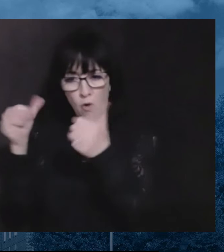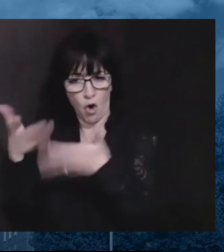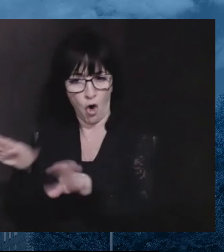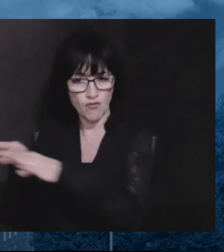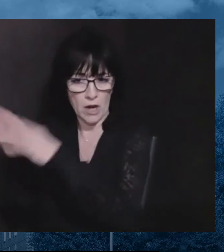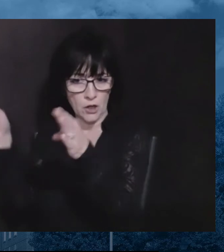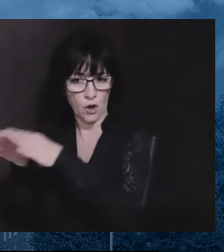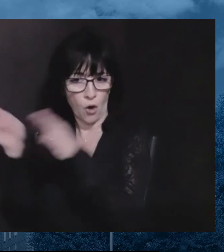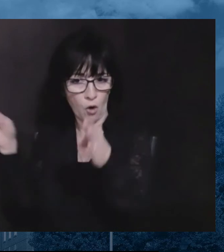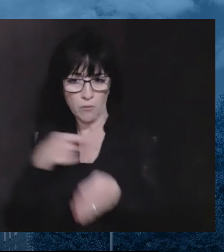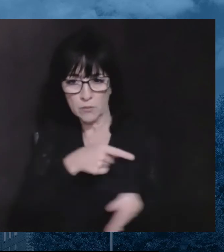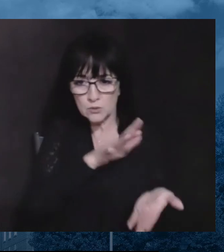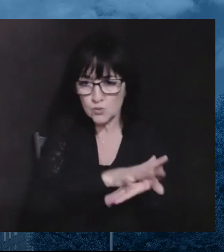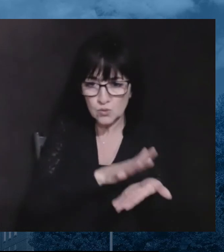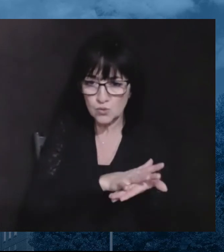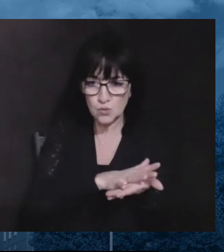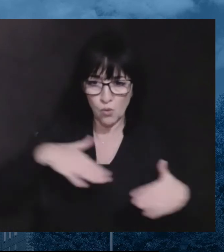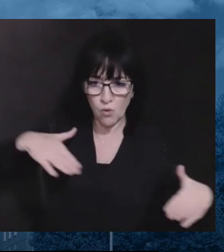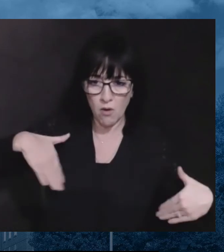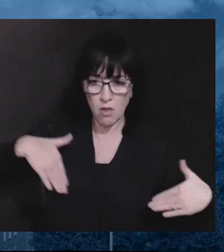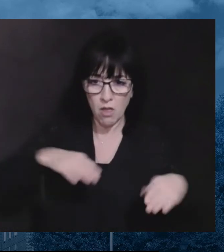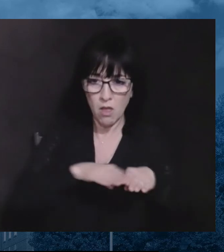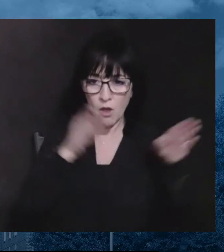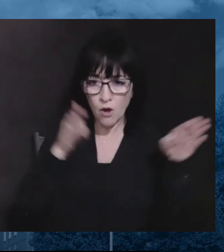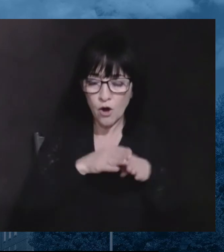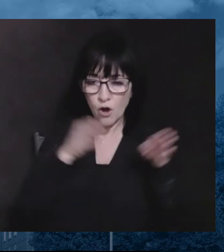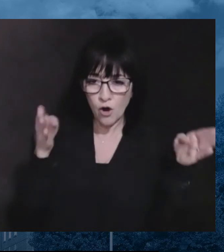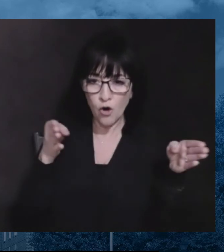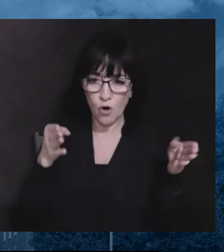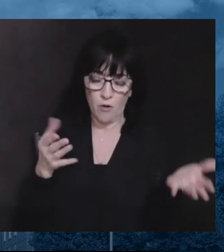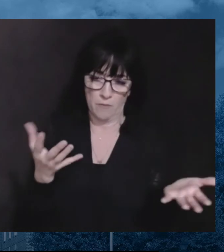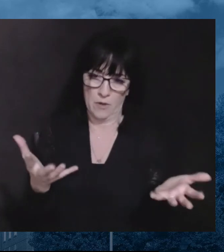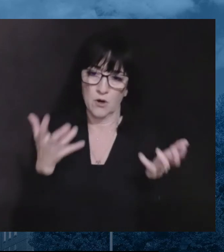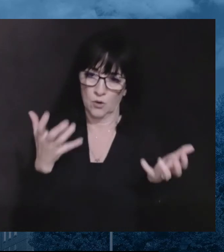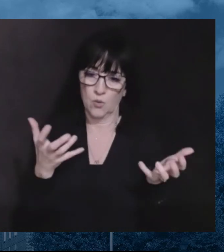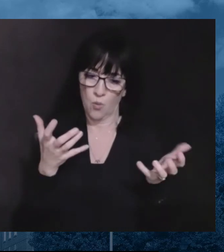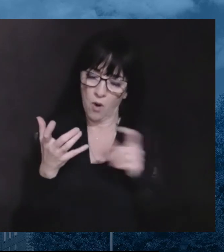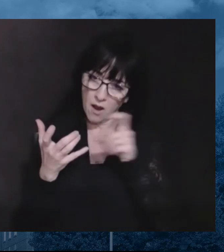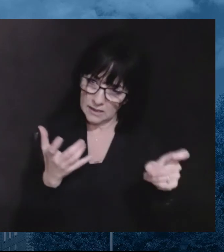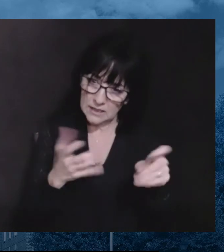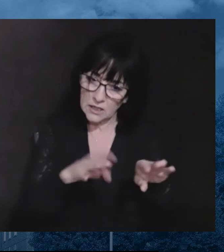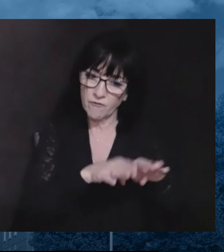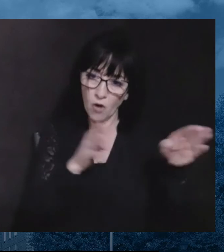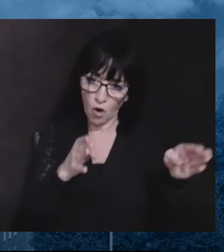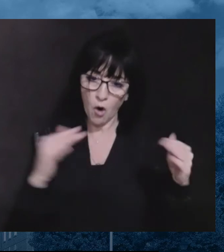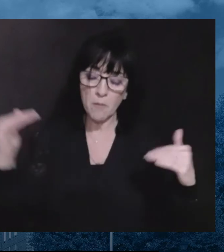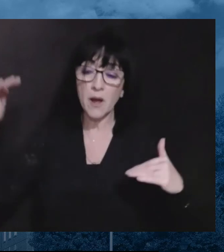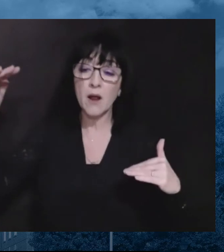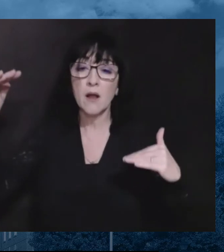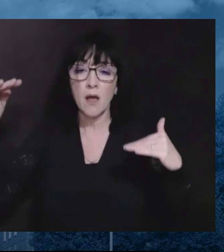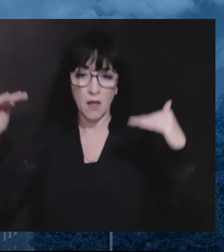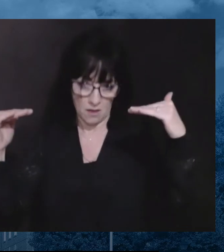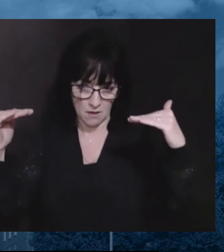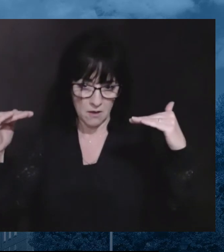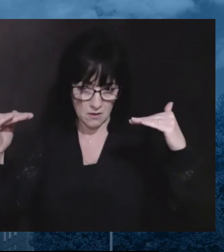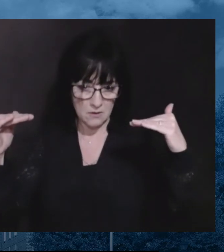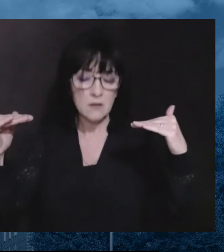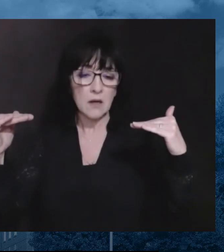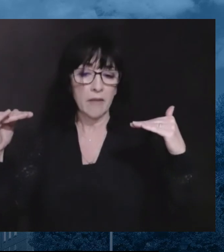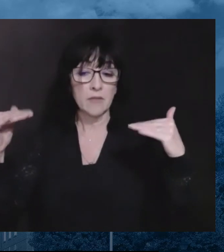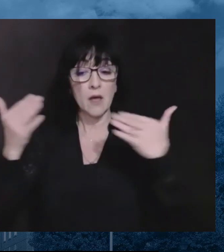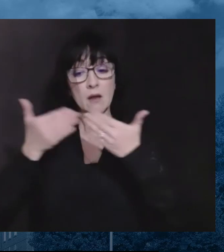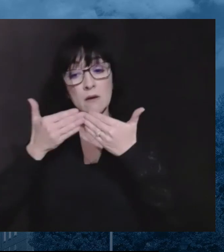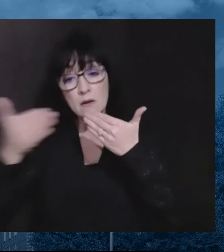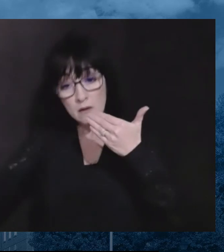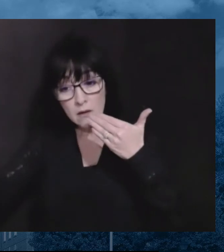be more open on the economy side. But we need to strike a better balance there, and we will look at that through this week and next